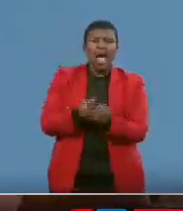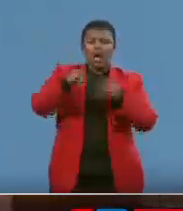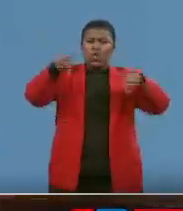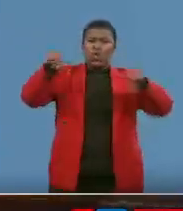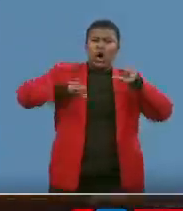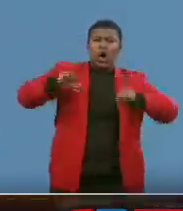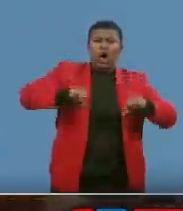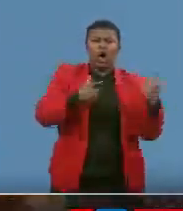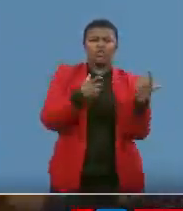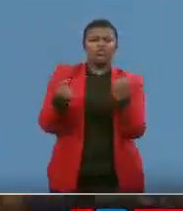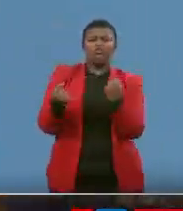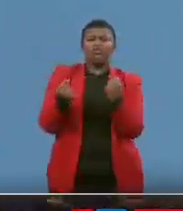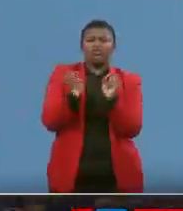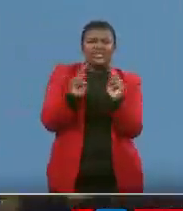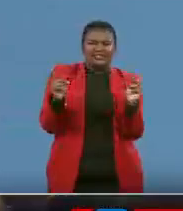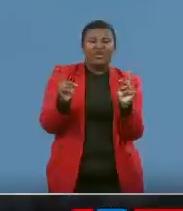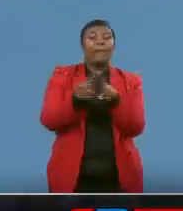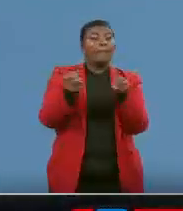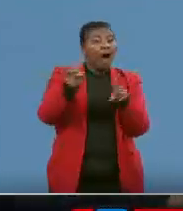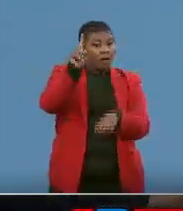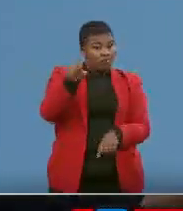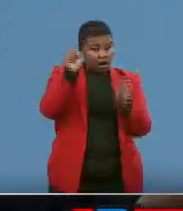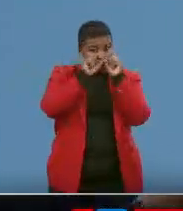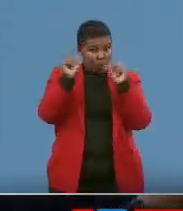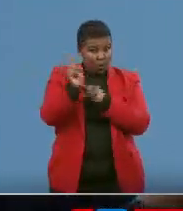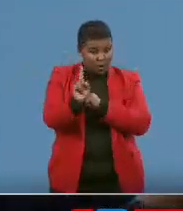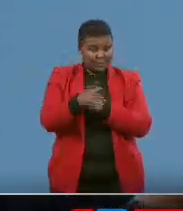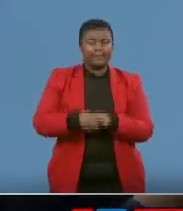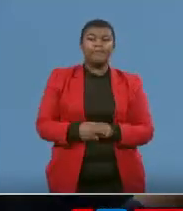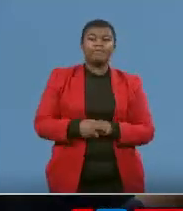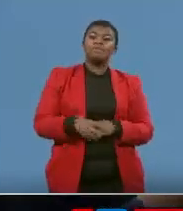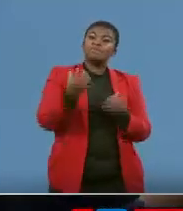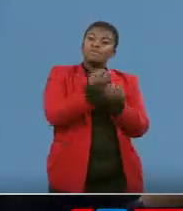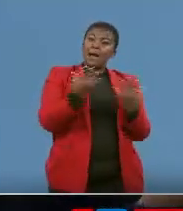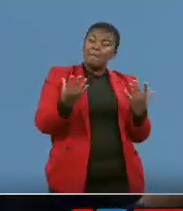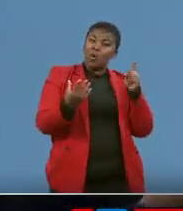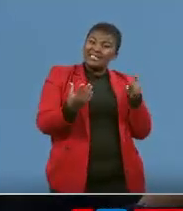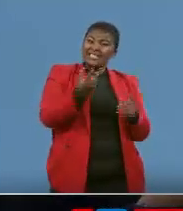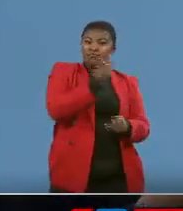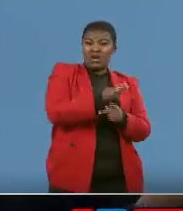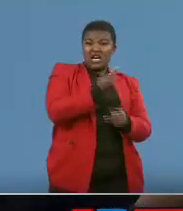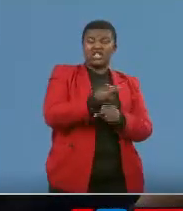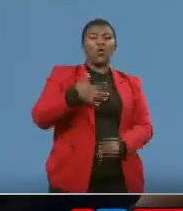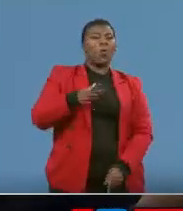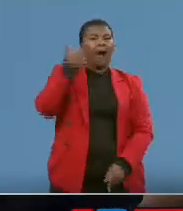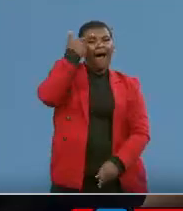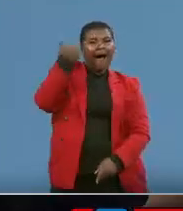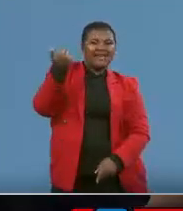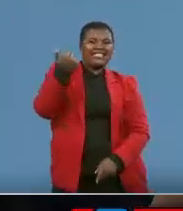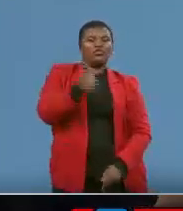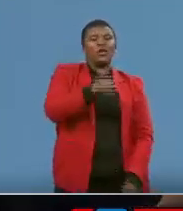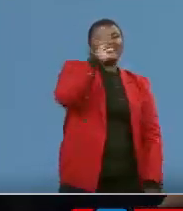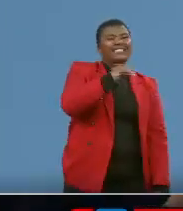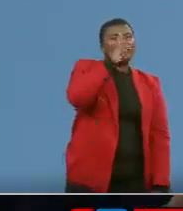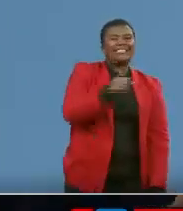arts. But what we need to worry, because most production house, they still want to have an Andiswa, someone who can speak